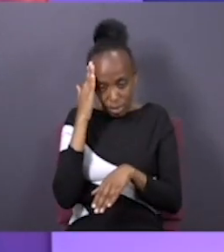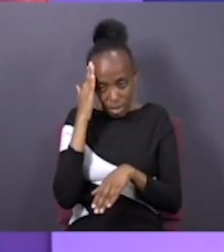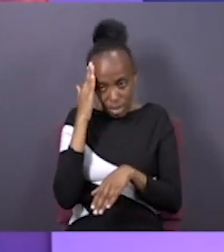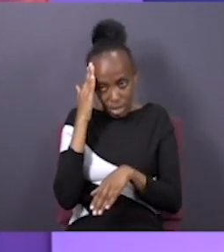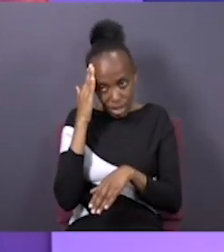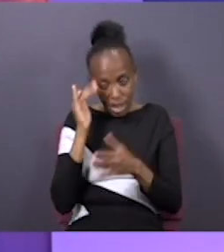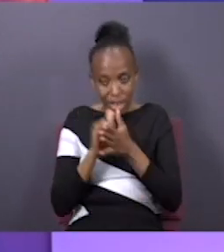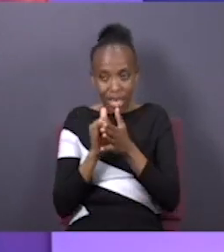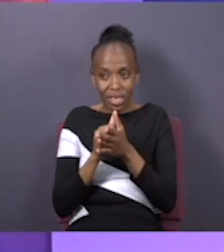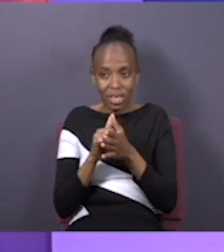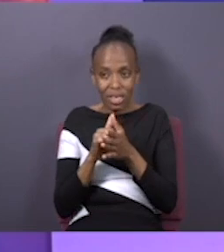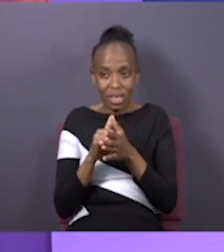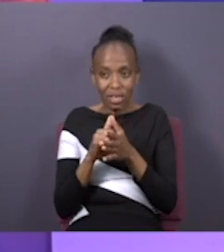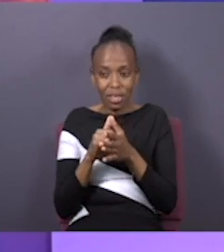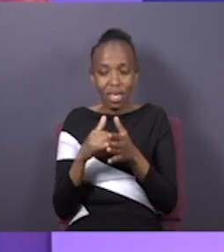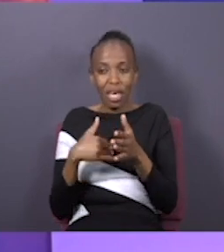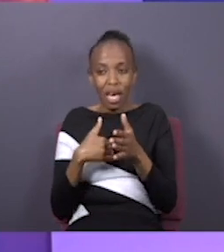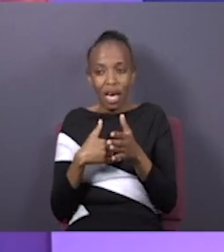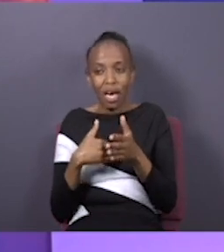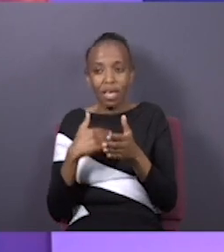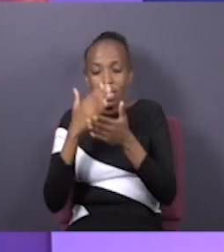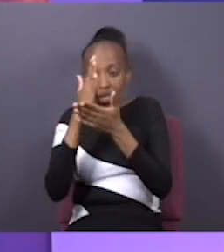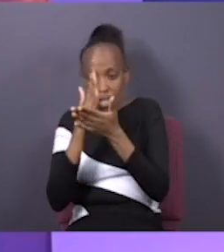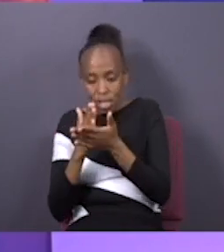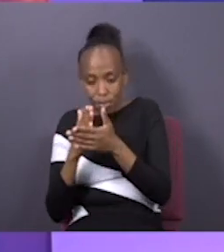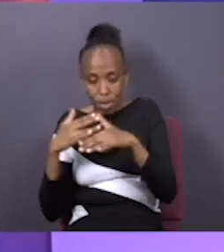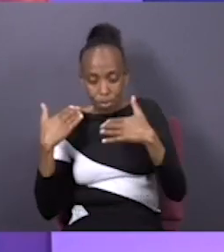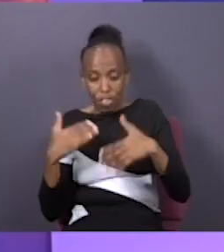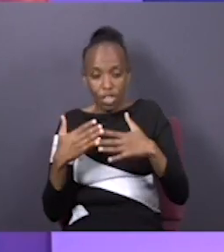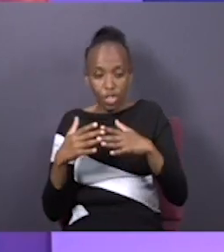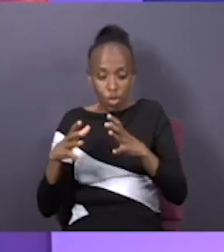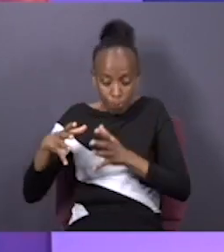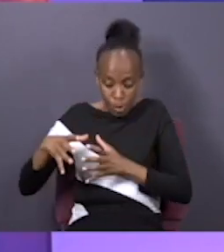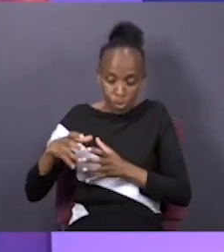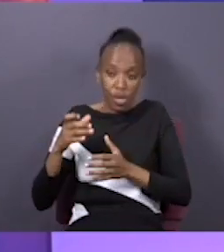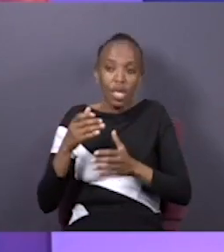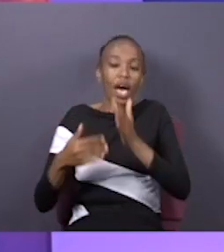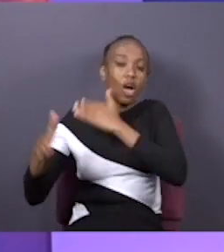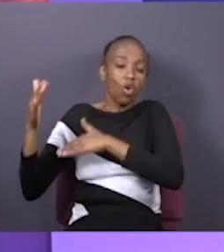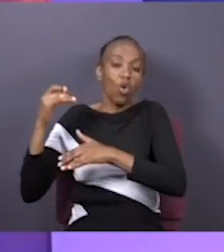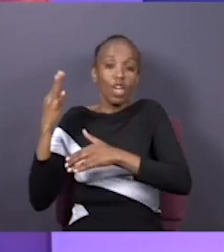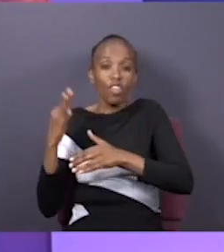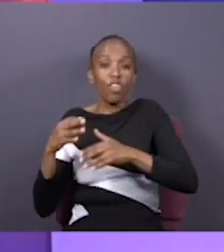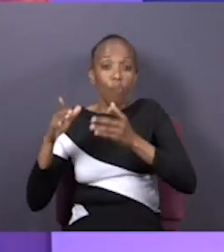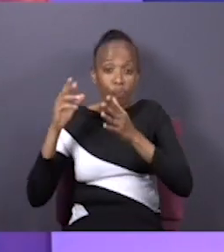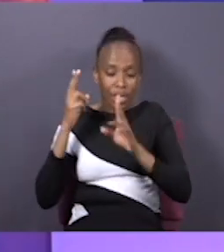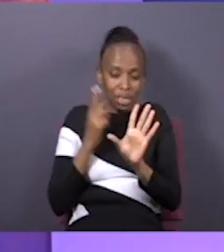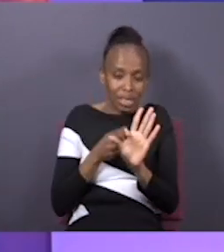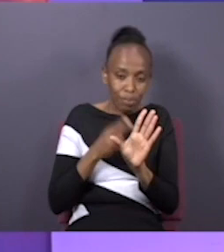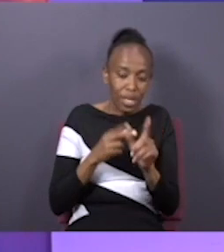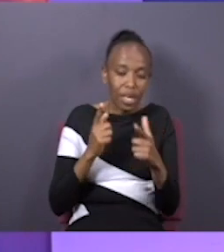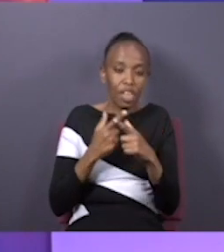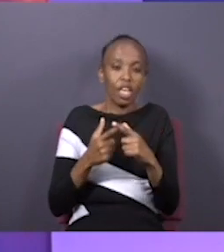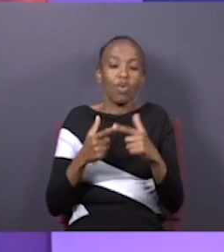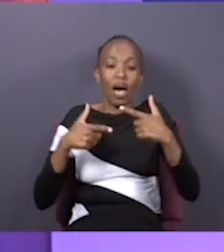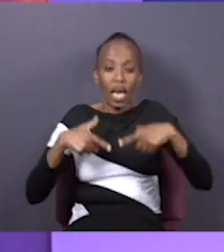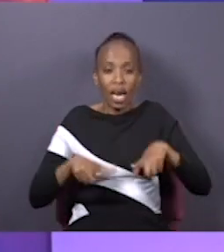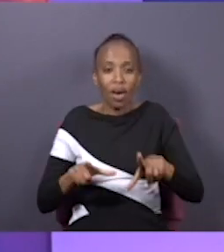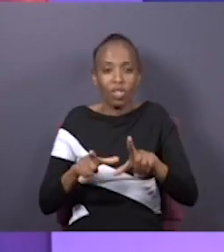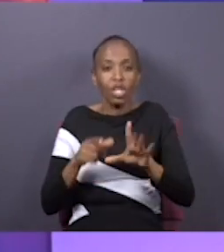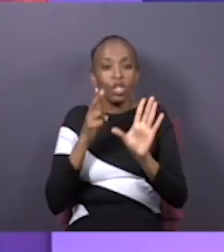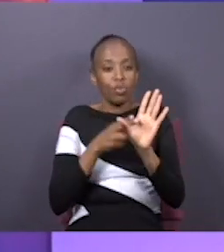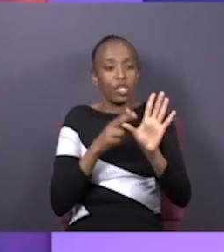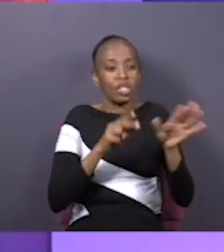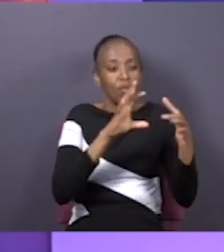he had played semi-professional baseball. In those days, if you had participated in such, you were not allowed to participate